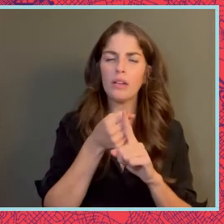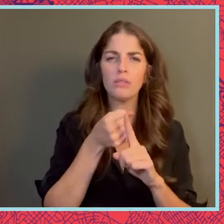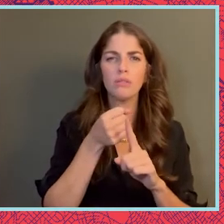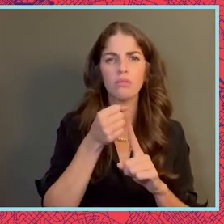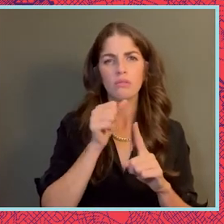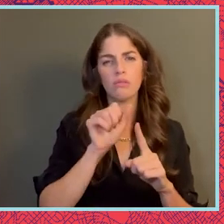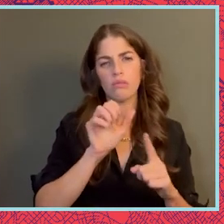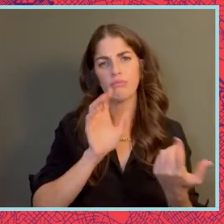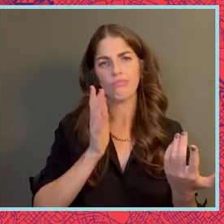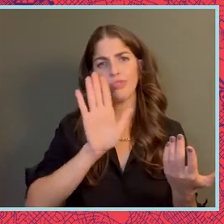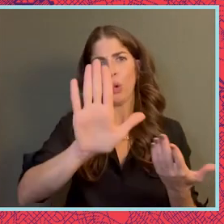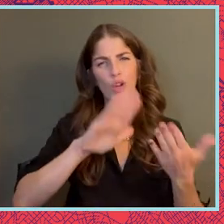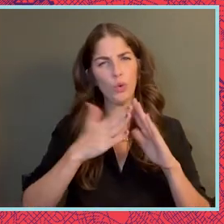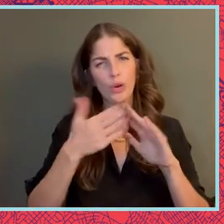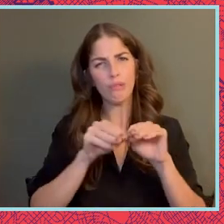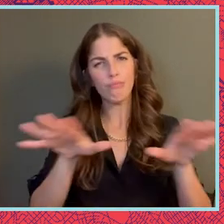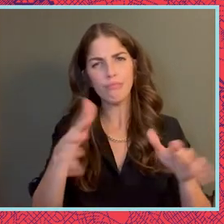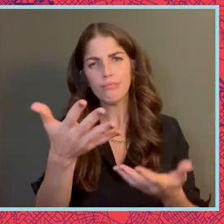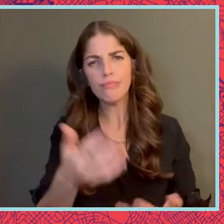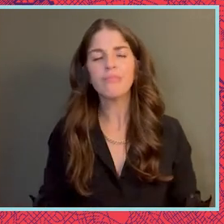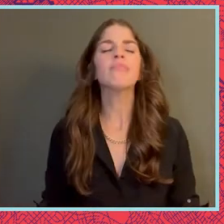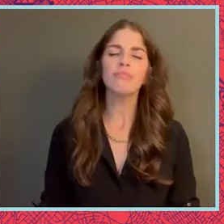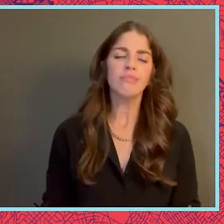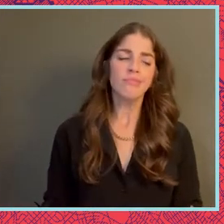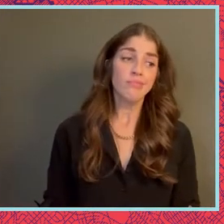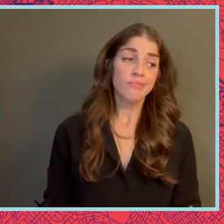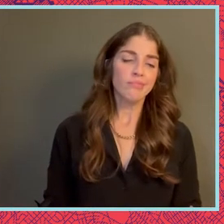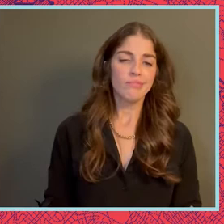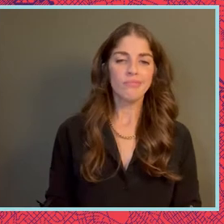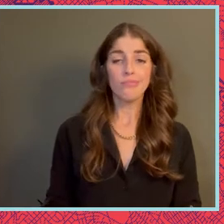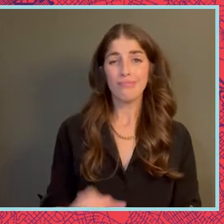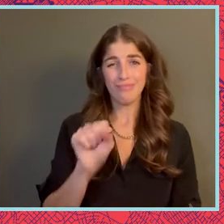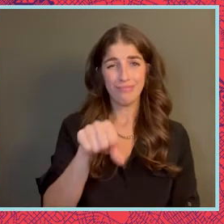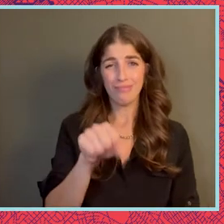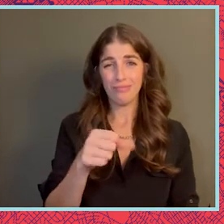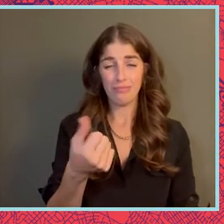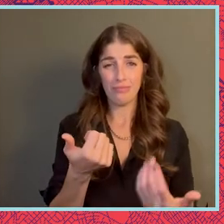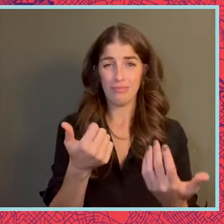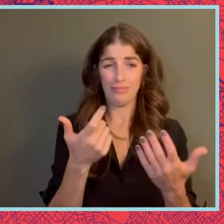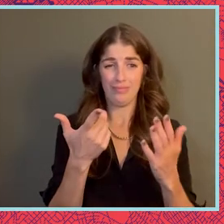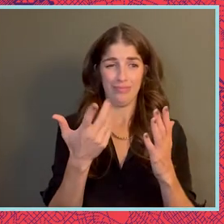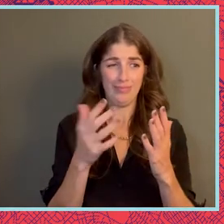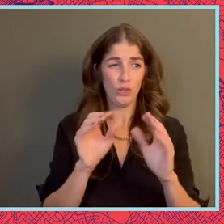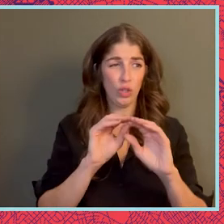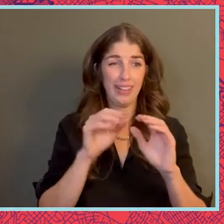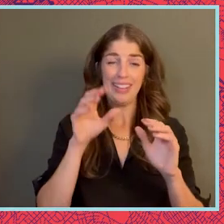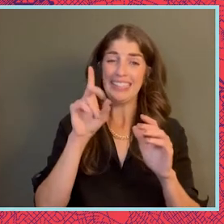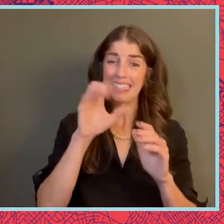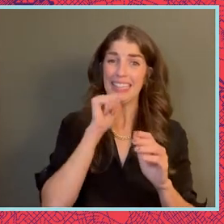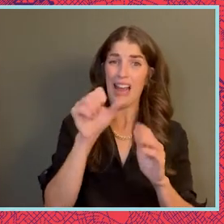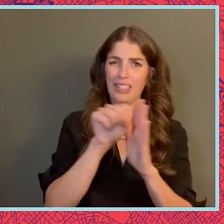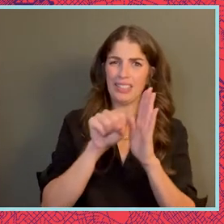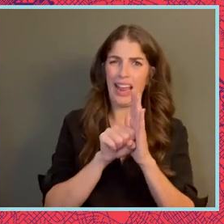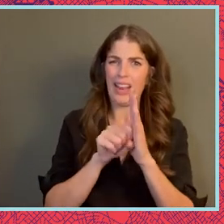the impact you see it having in your community? Yeah, I mean, the lack of statehood was born out of